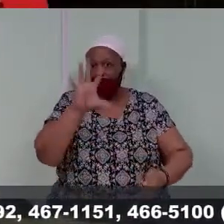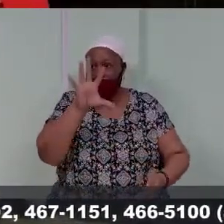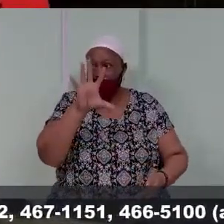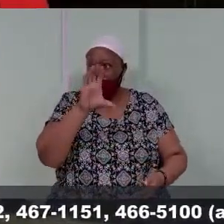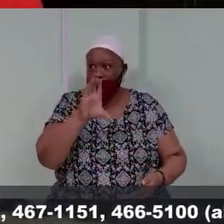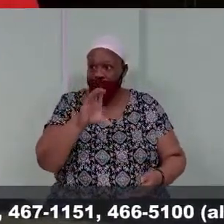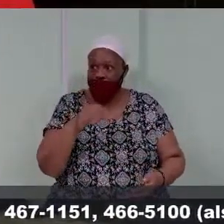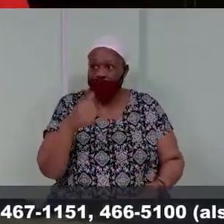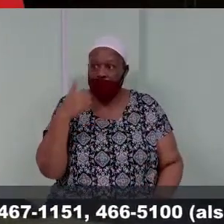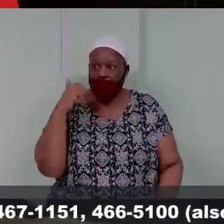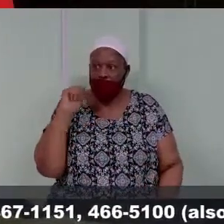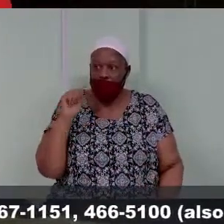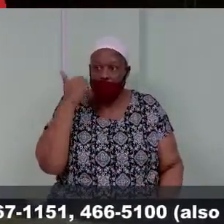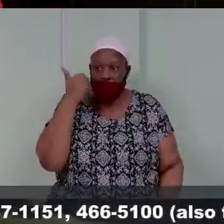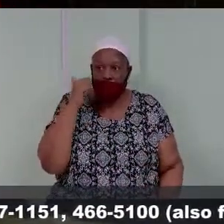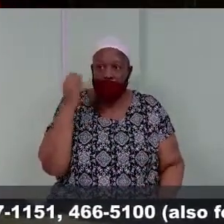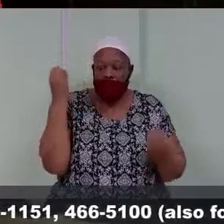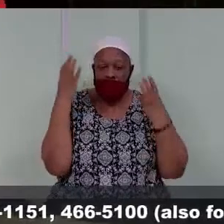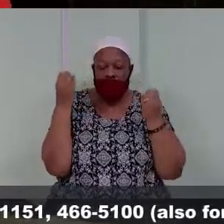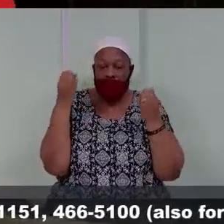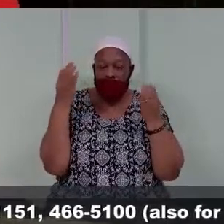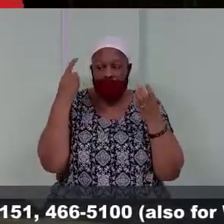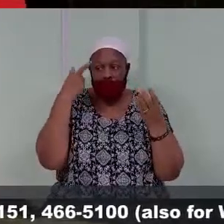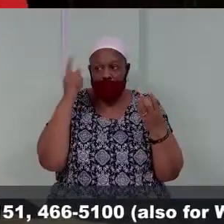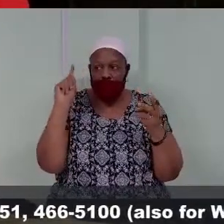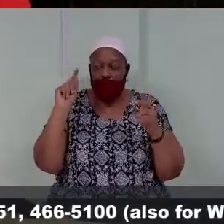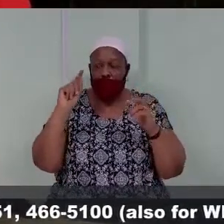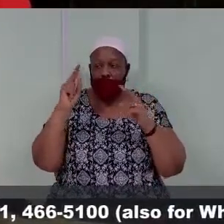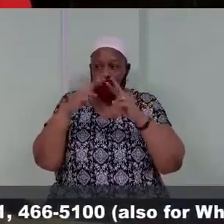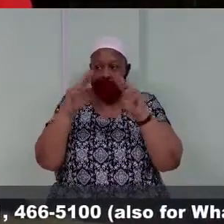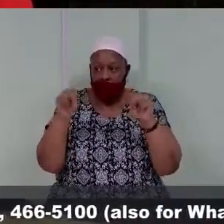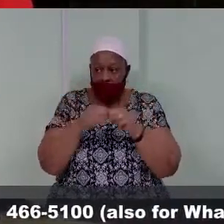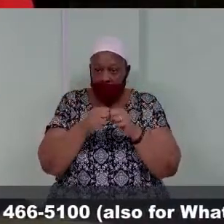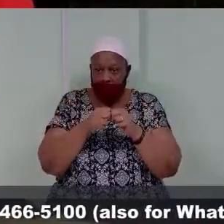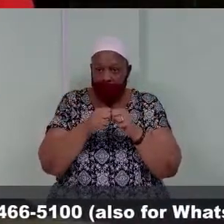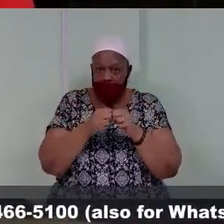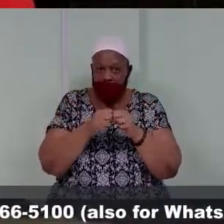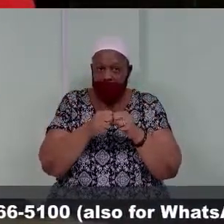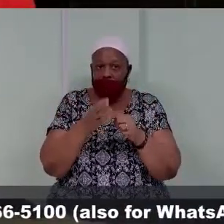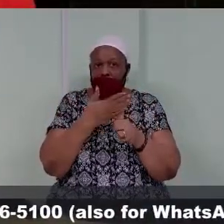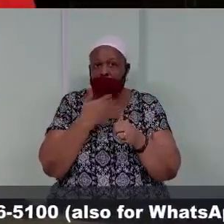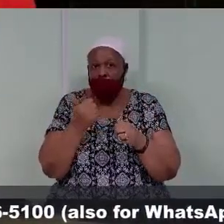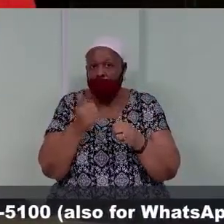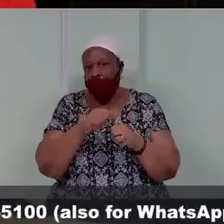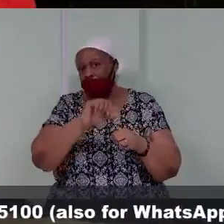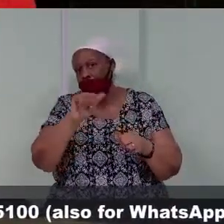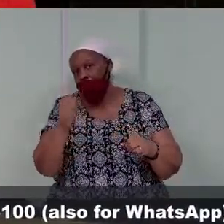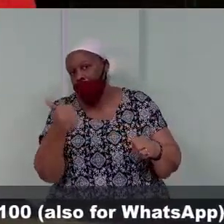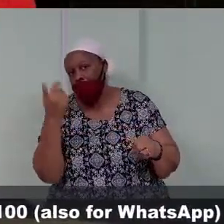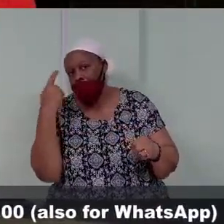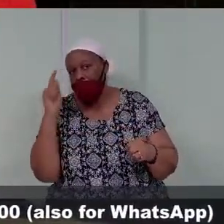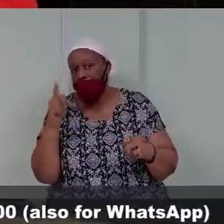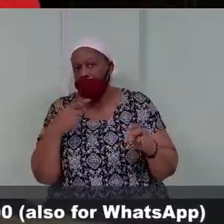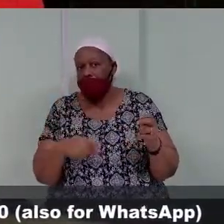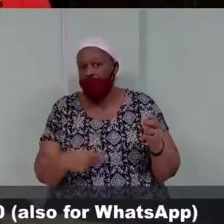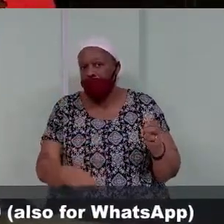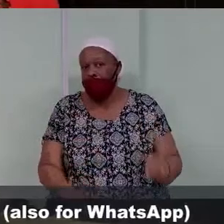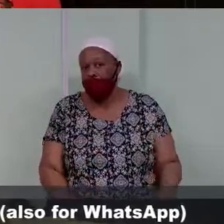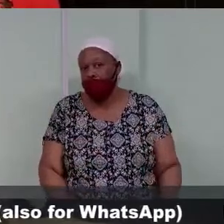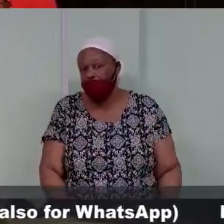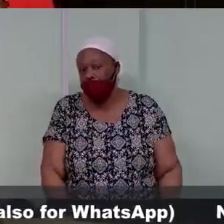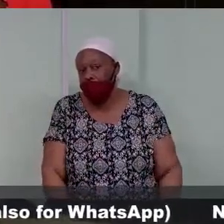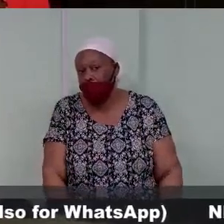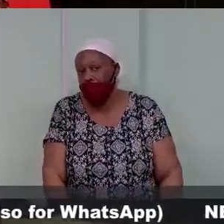532, which will be going to Nevis, and 1,032 to St. Kitts.